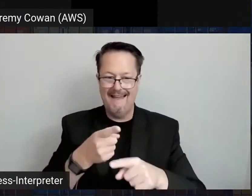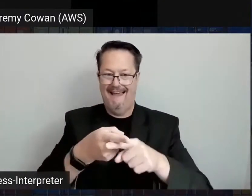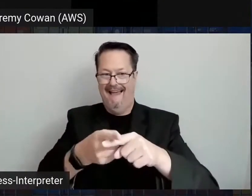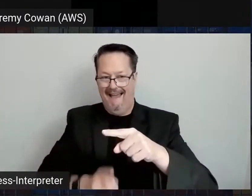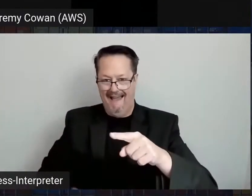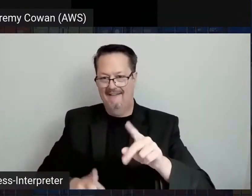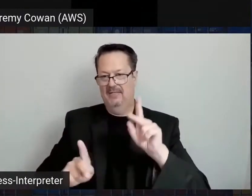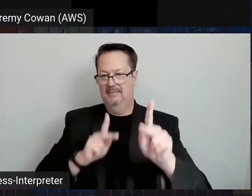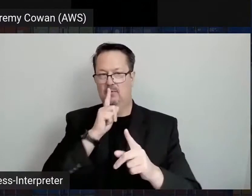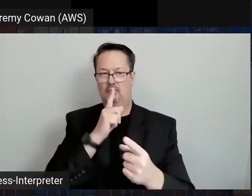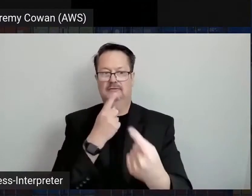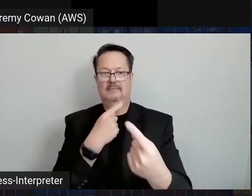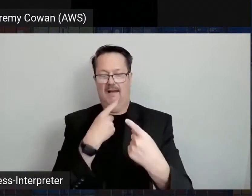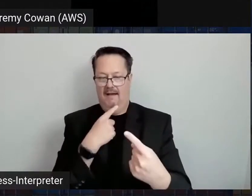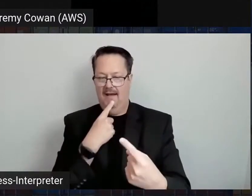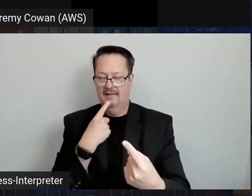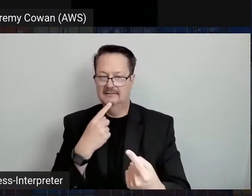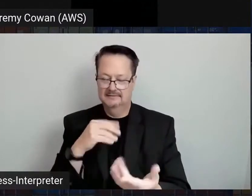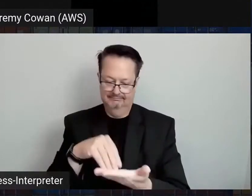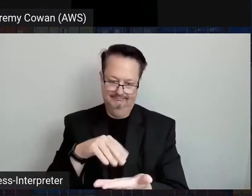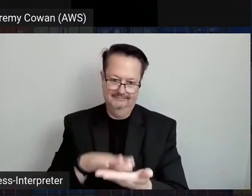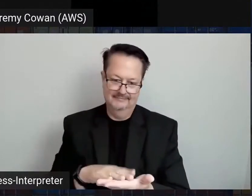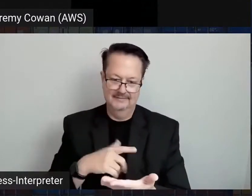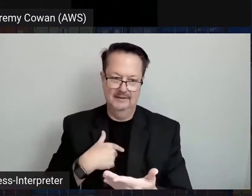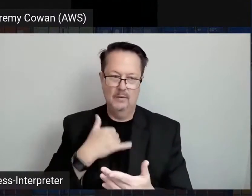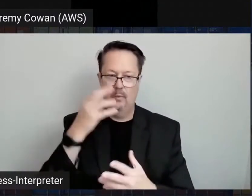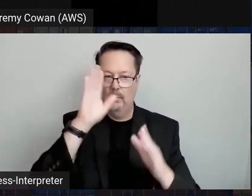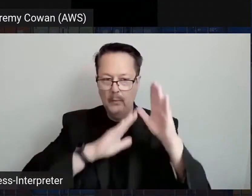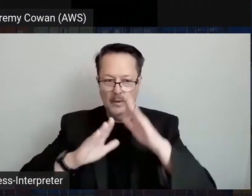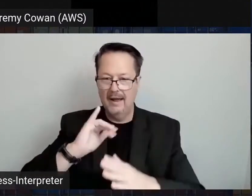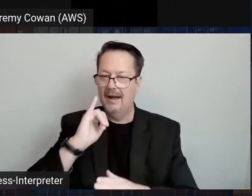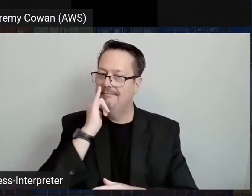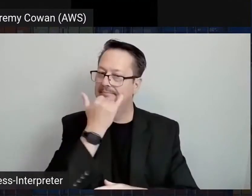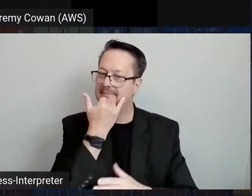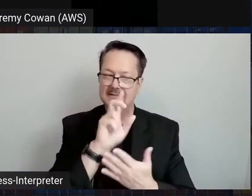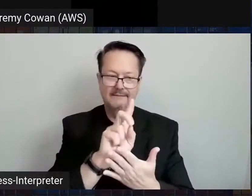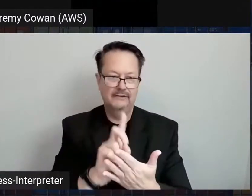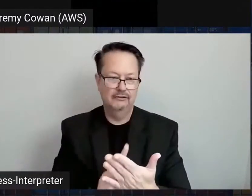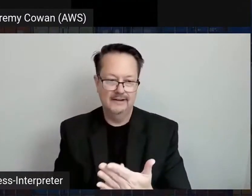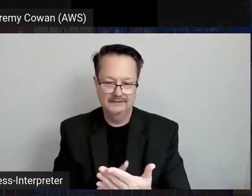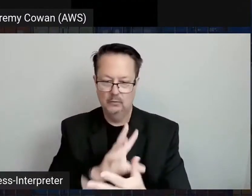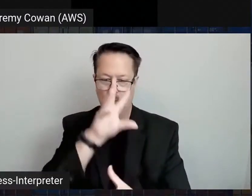respondents reported that they worry about misconfigurations